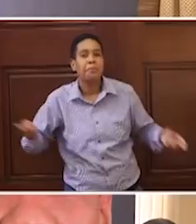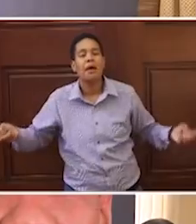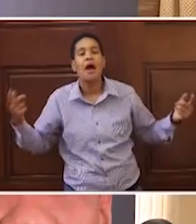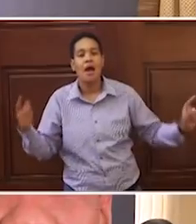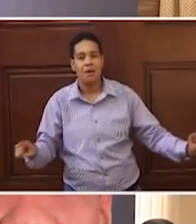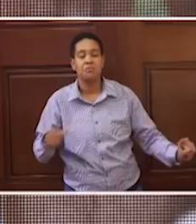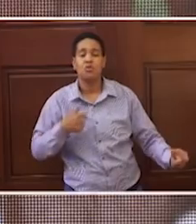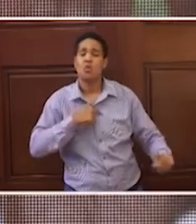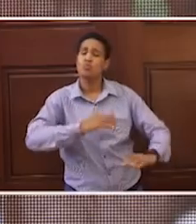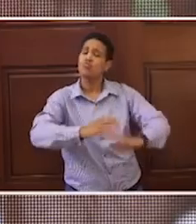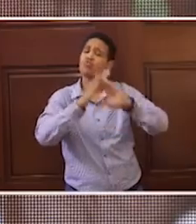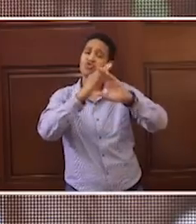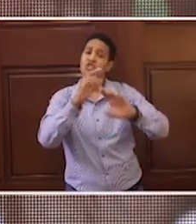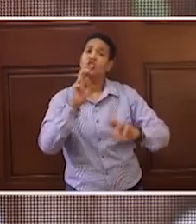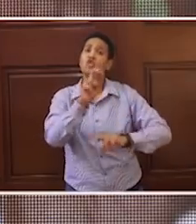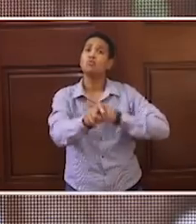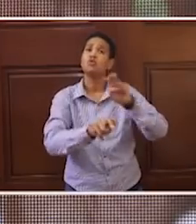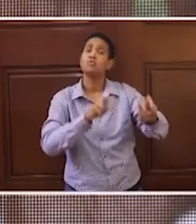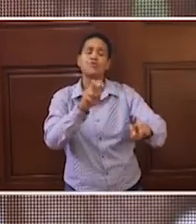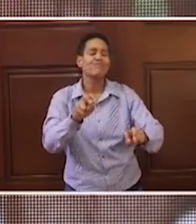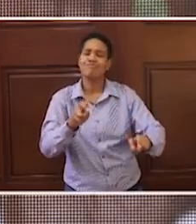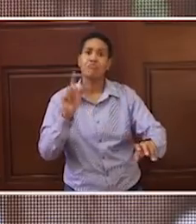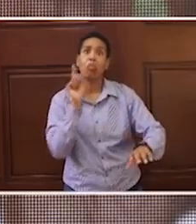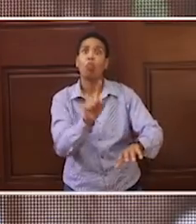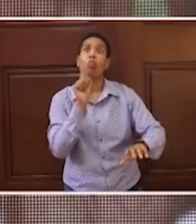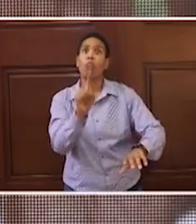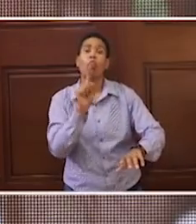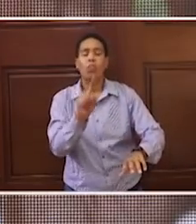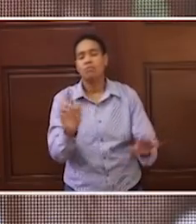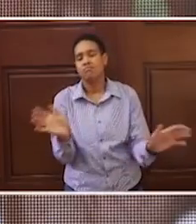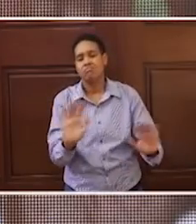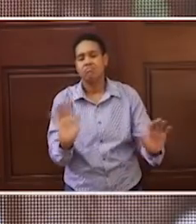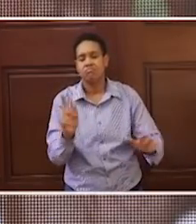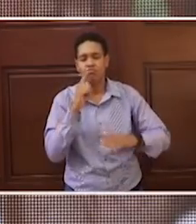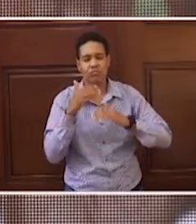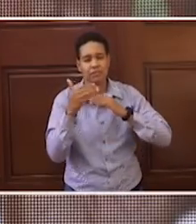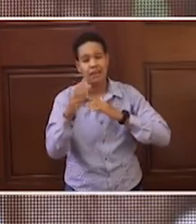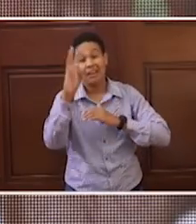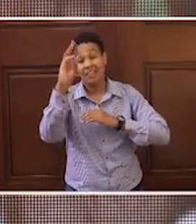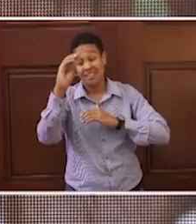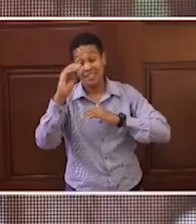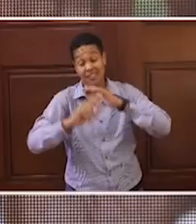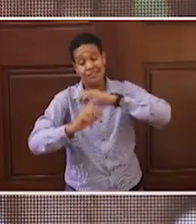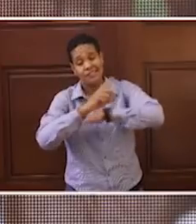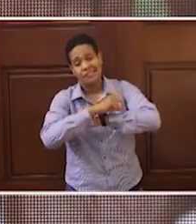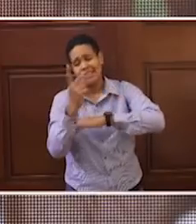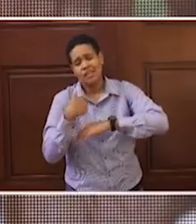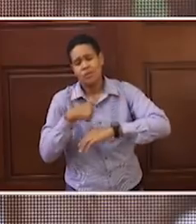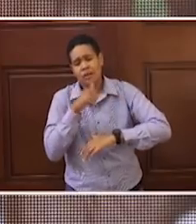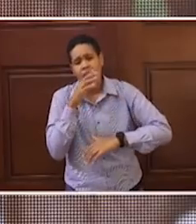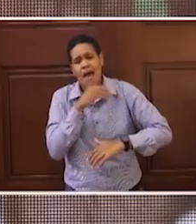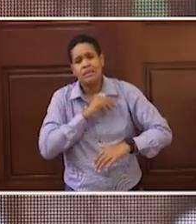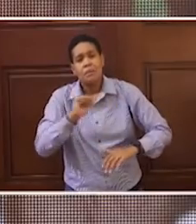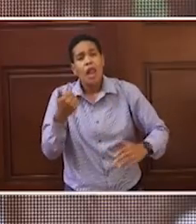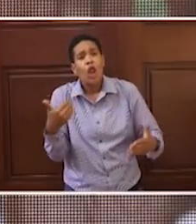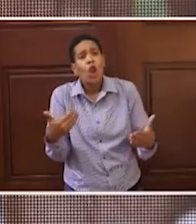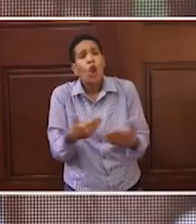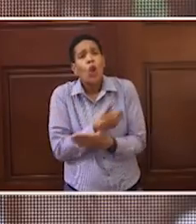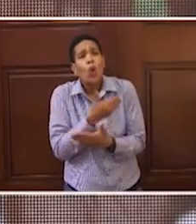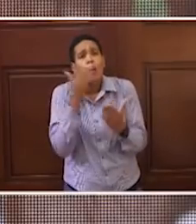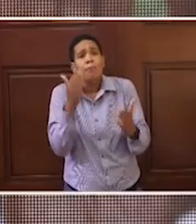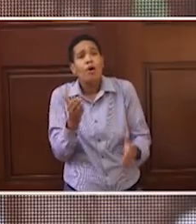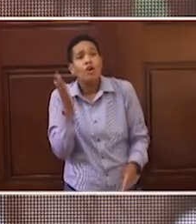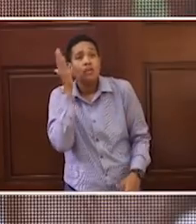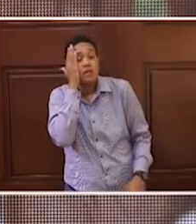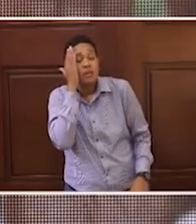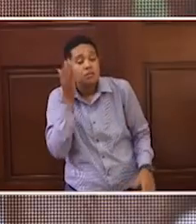restricting visits to the facility, and over the next 60 days, we are not accepting any new